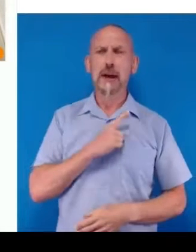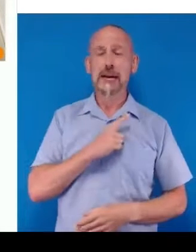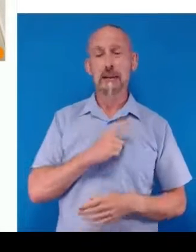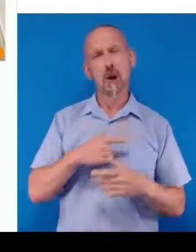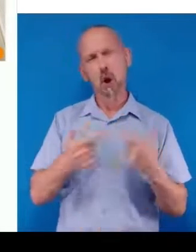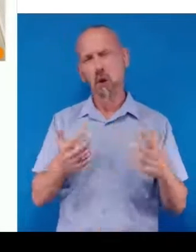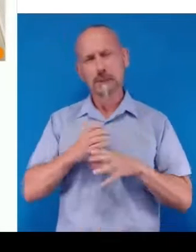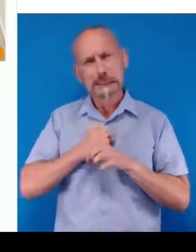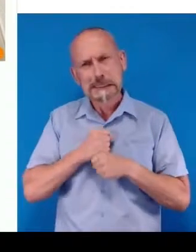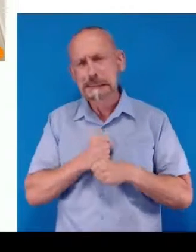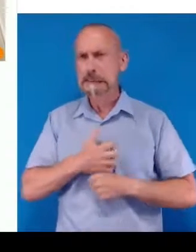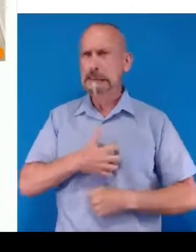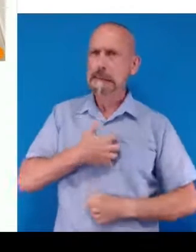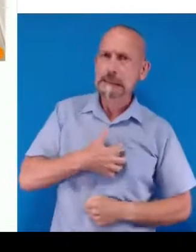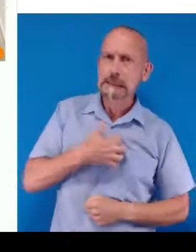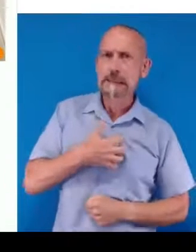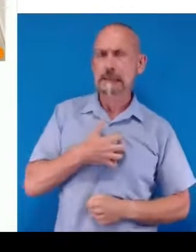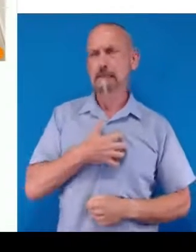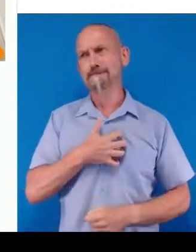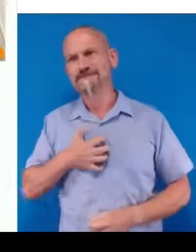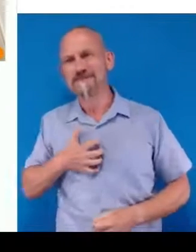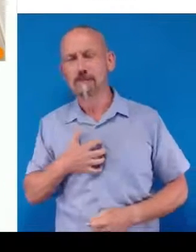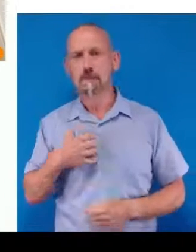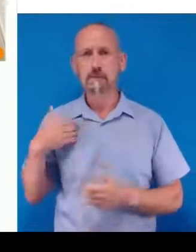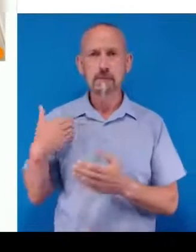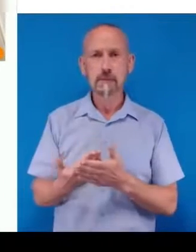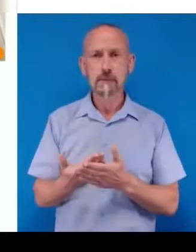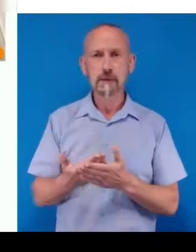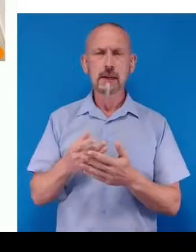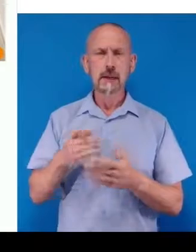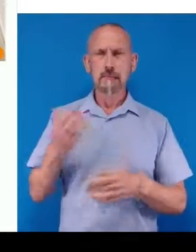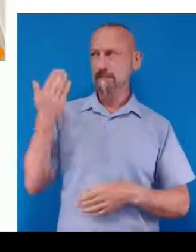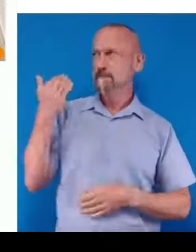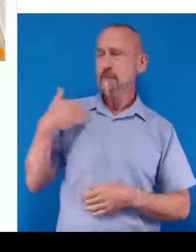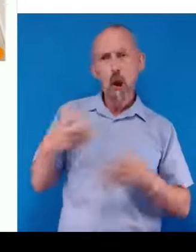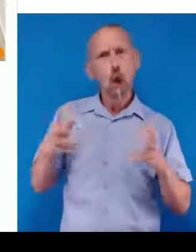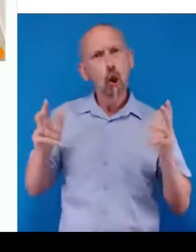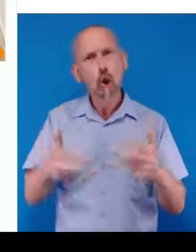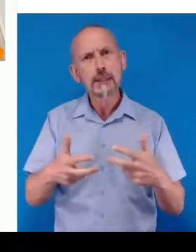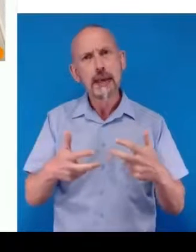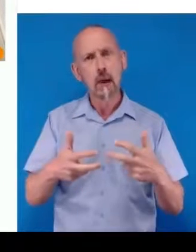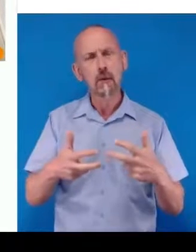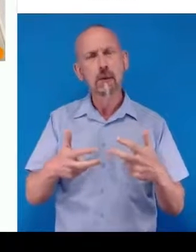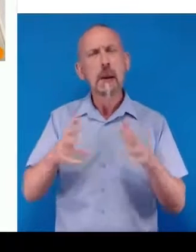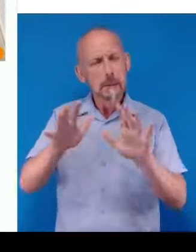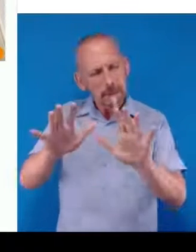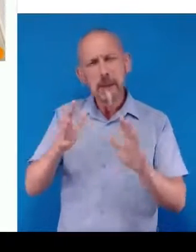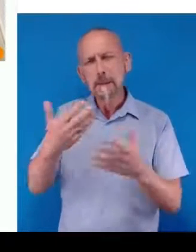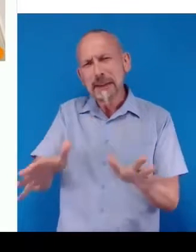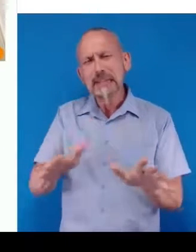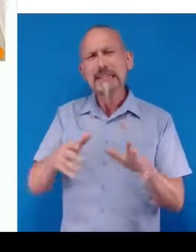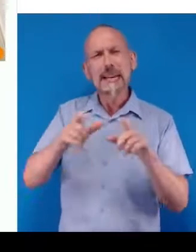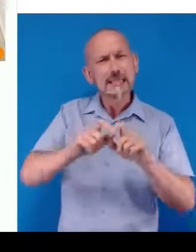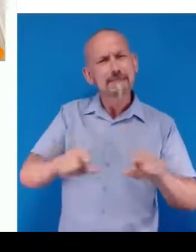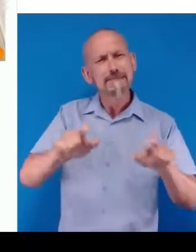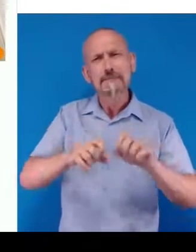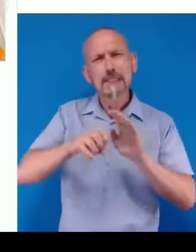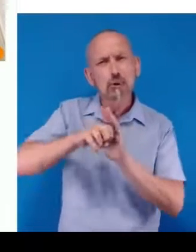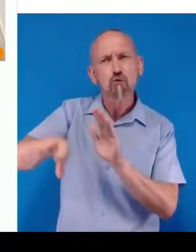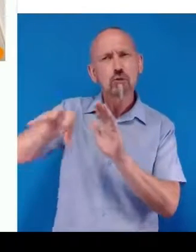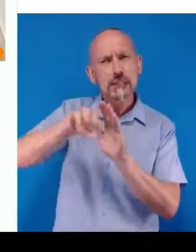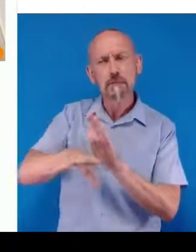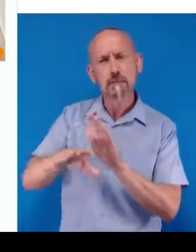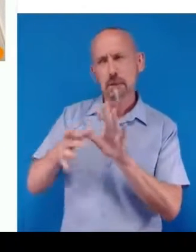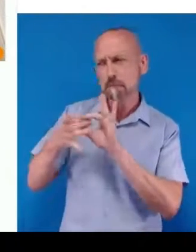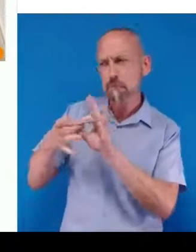of live stream captions with Dan for a number of years. We were always working together, trying to make it